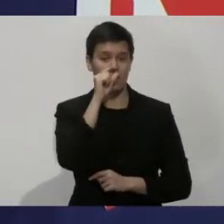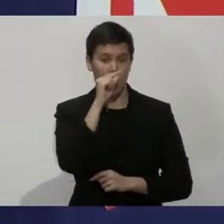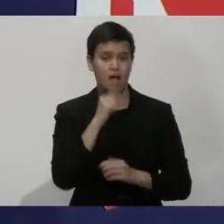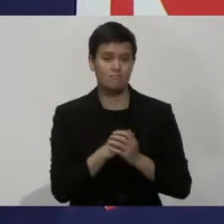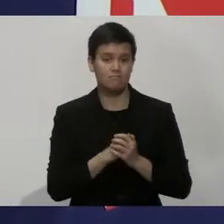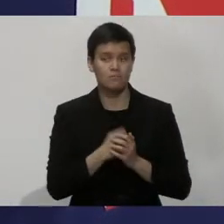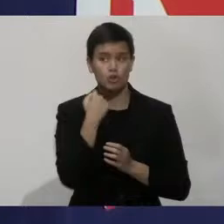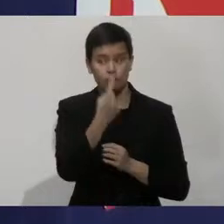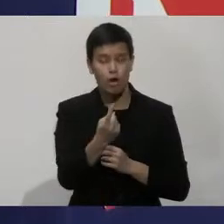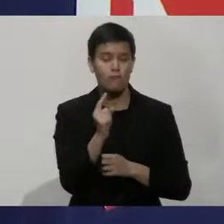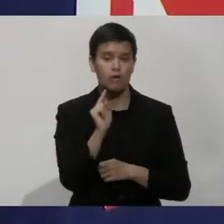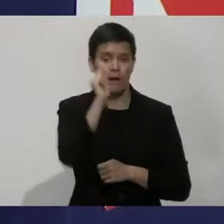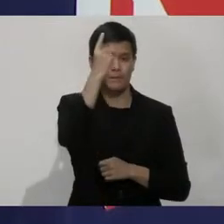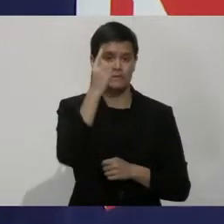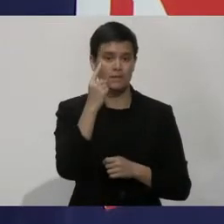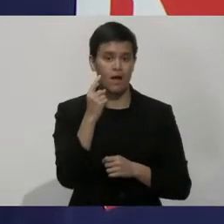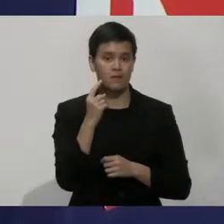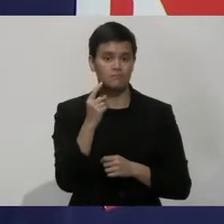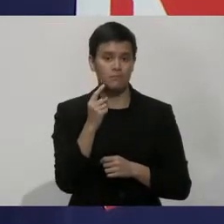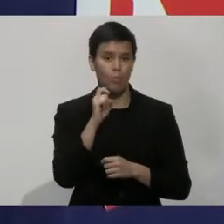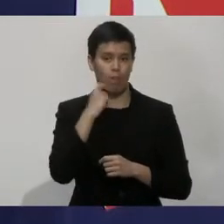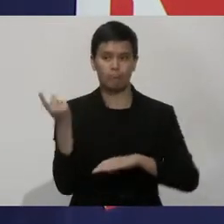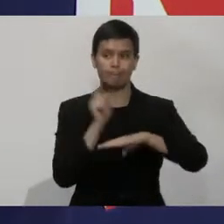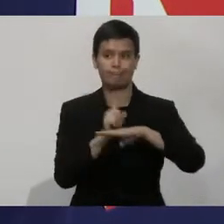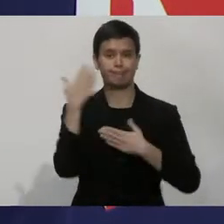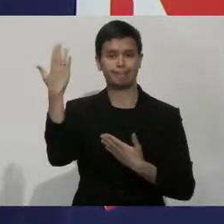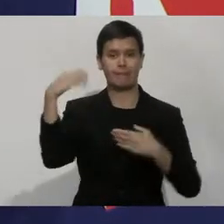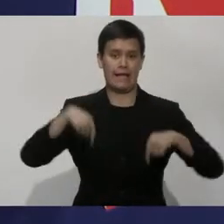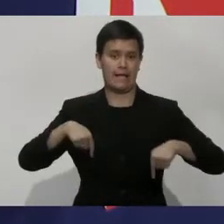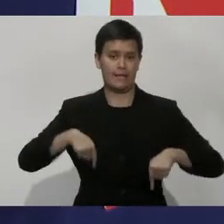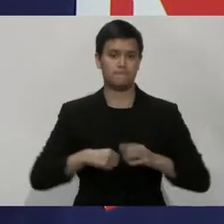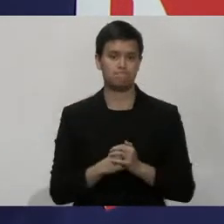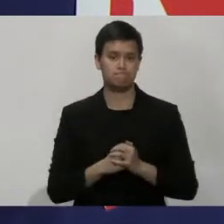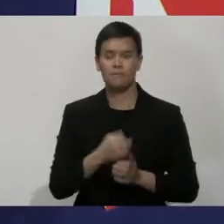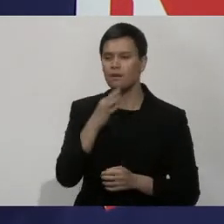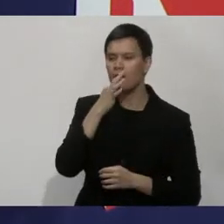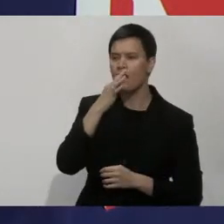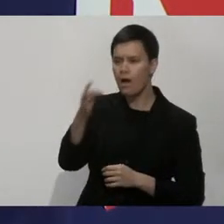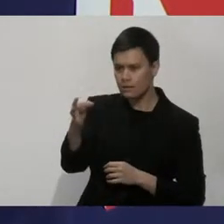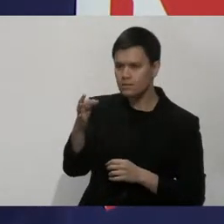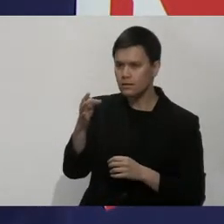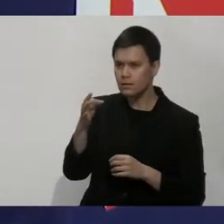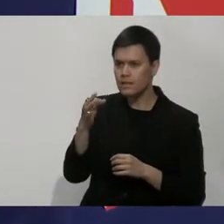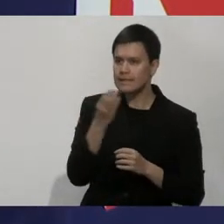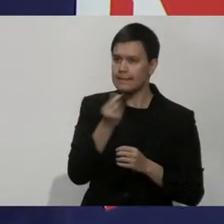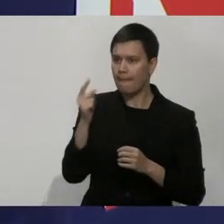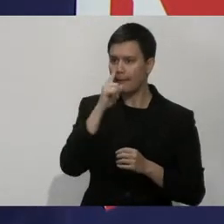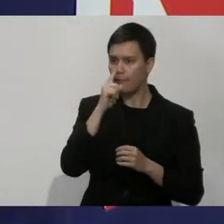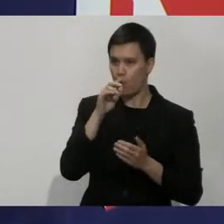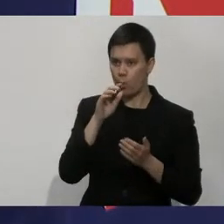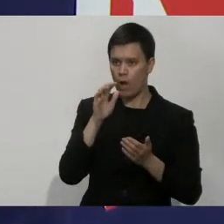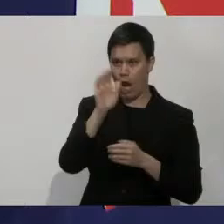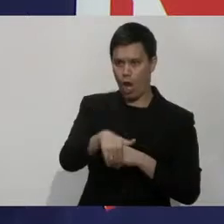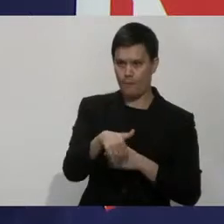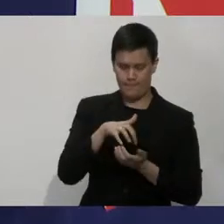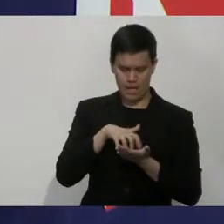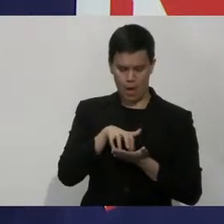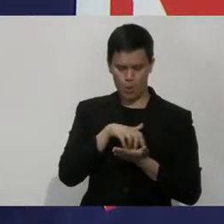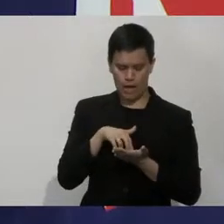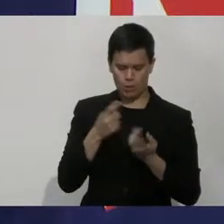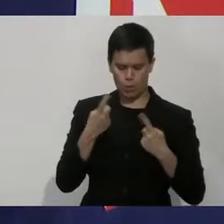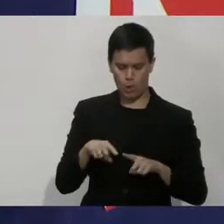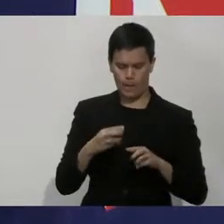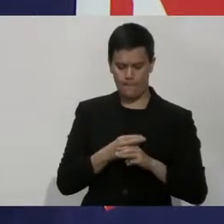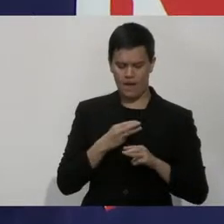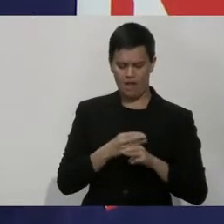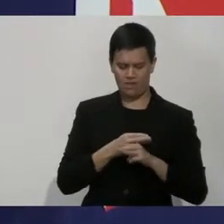there are any changes or not. We've got a couple of people following at home with a calculator. Dr. Bloomfield, can you just give us the